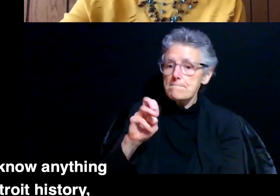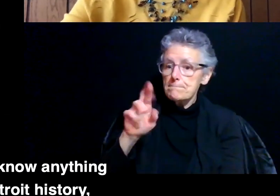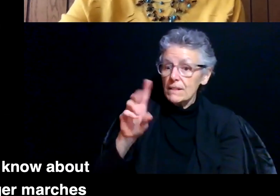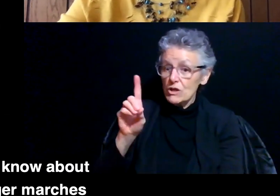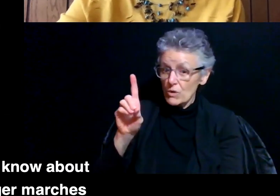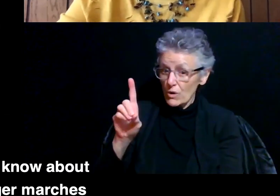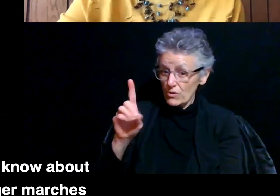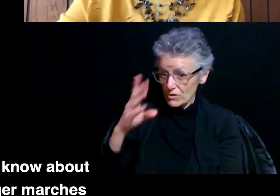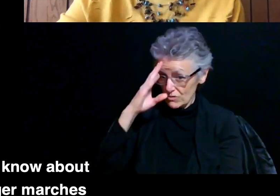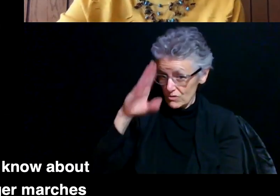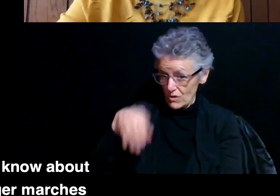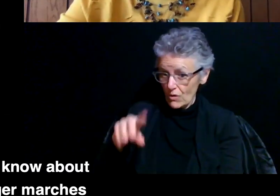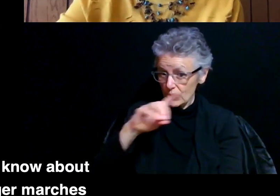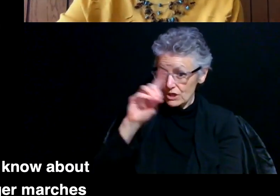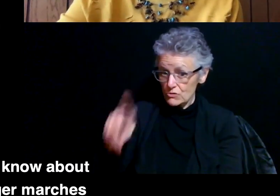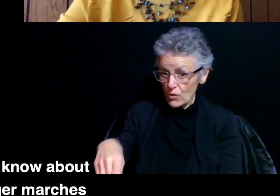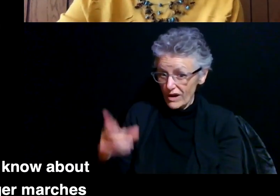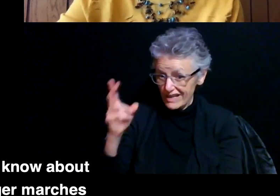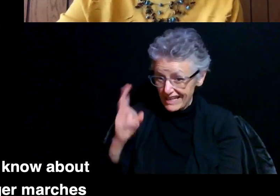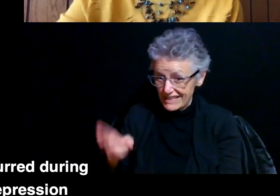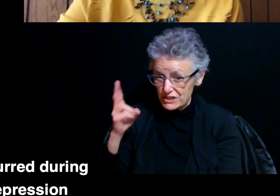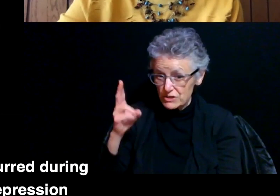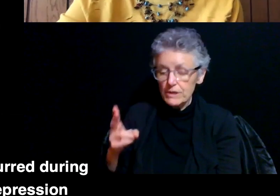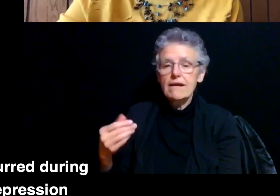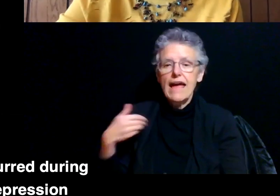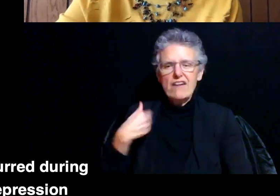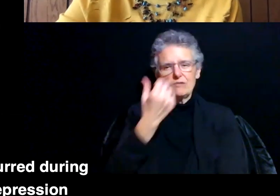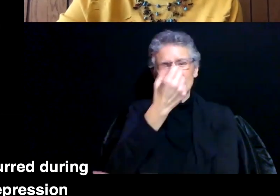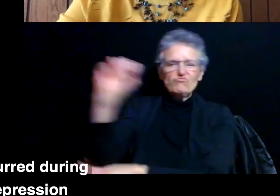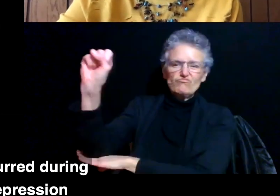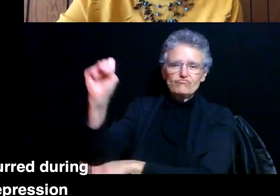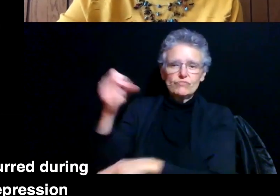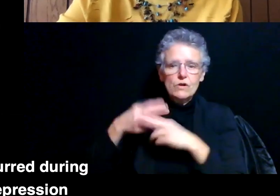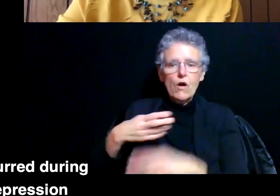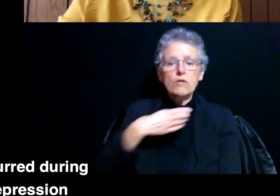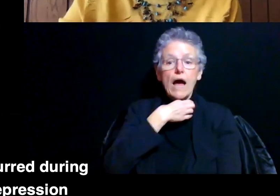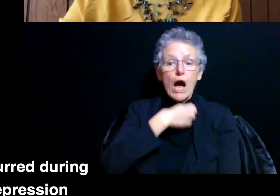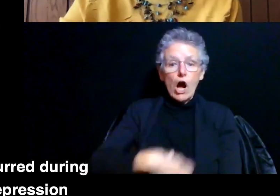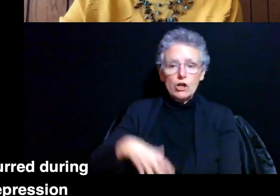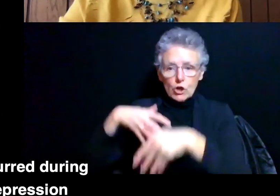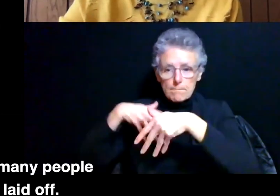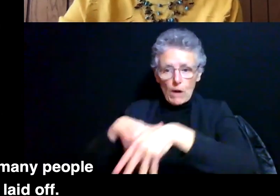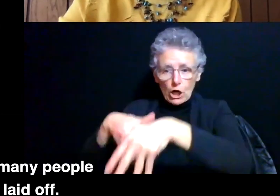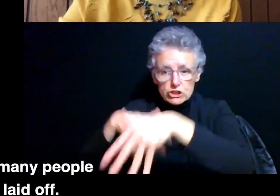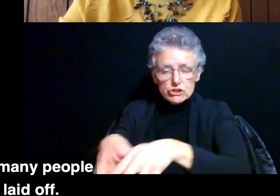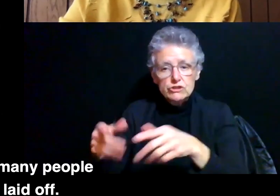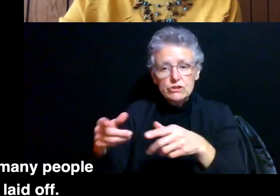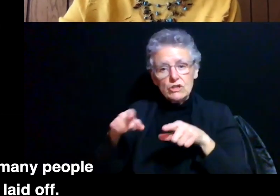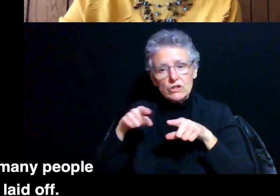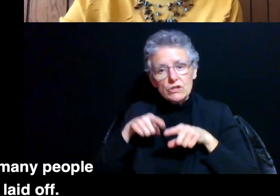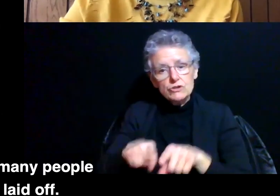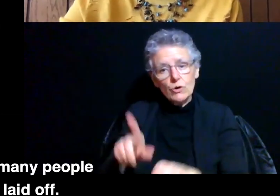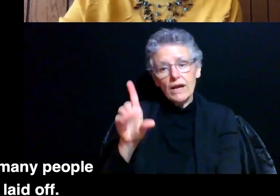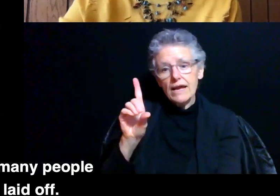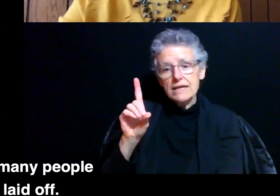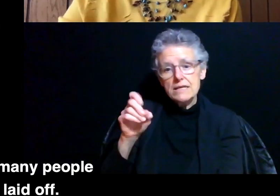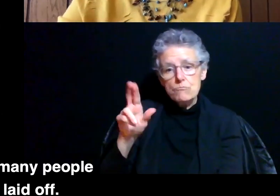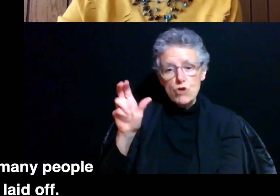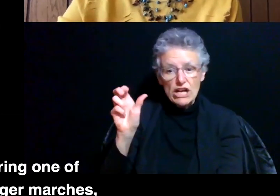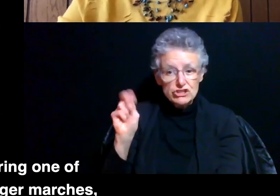history, you may know about the hunger marches that occurred during the Depression when so many people were laid